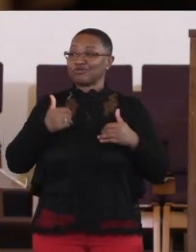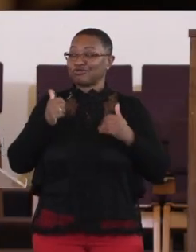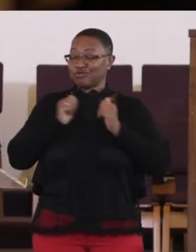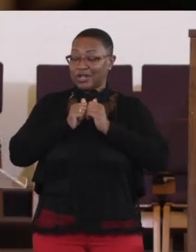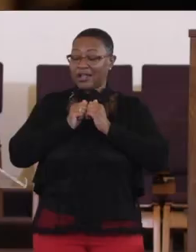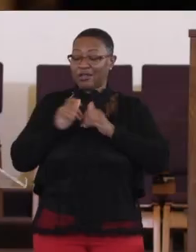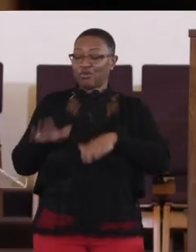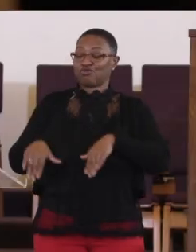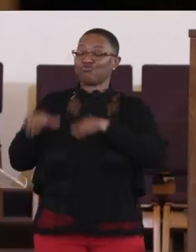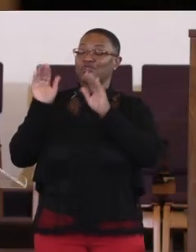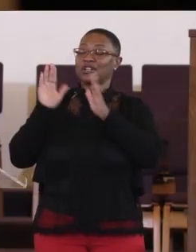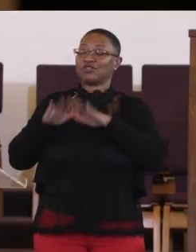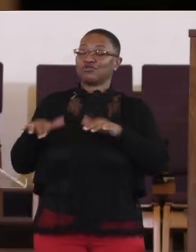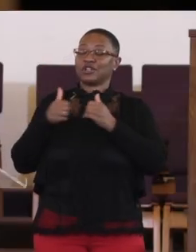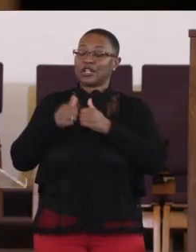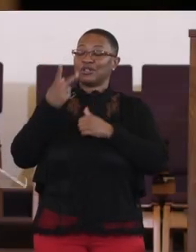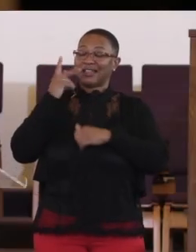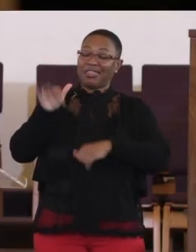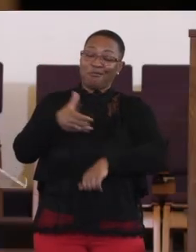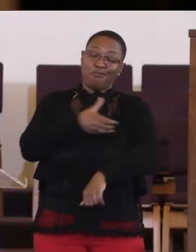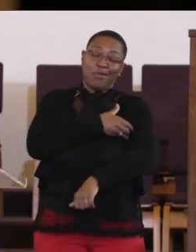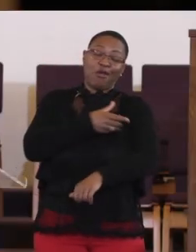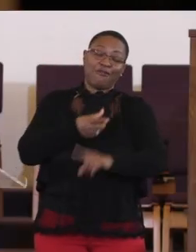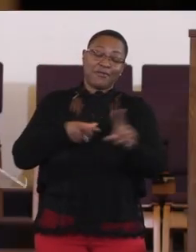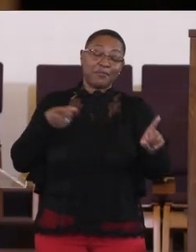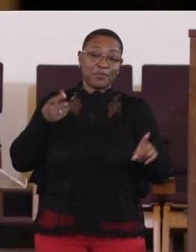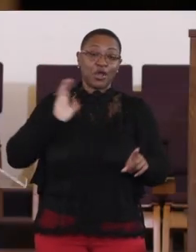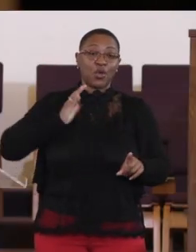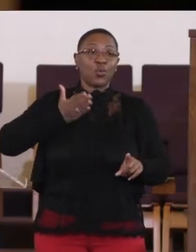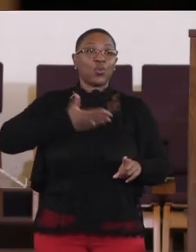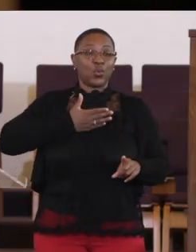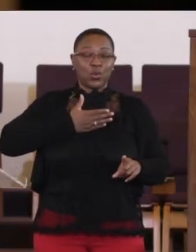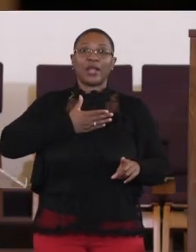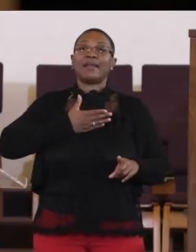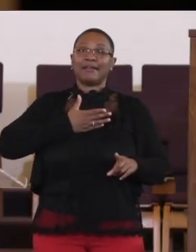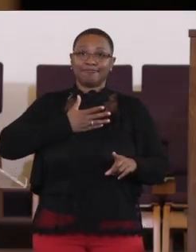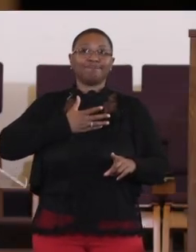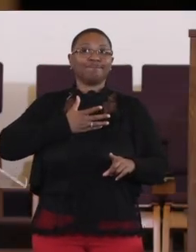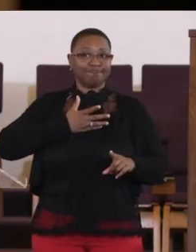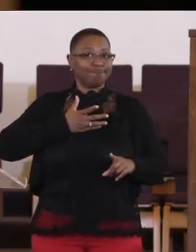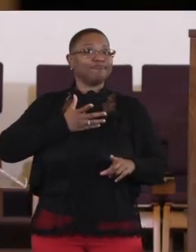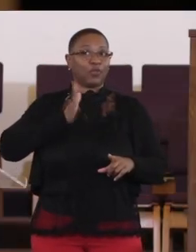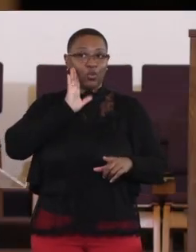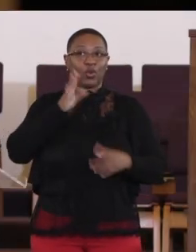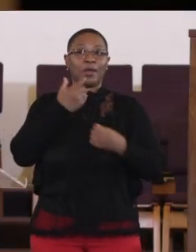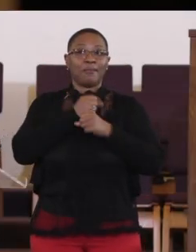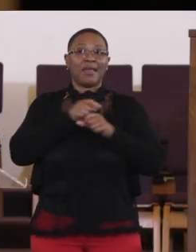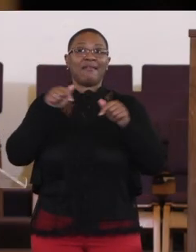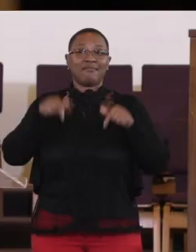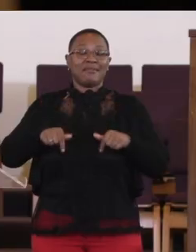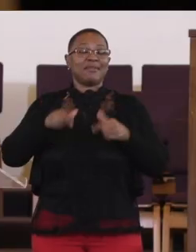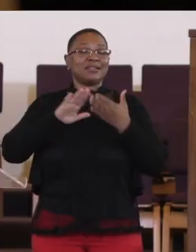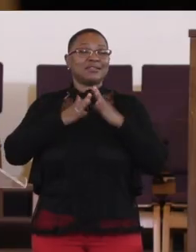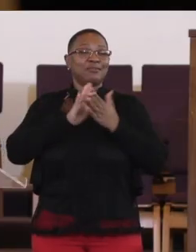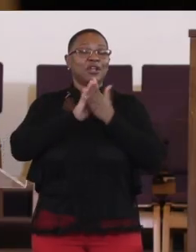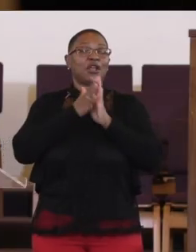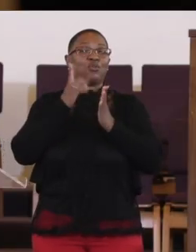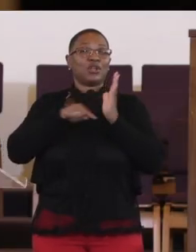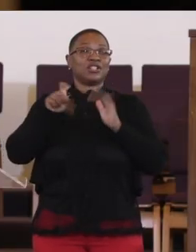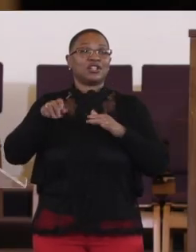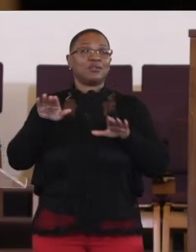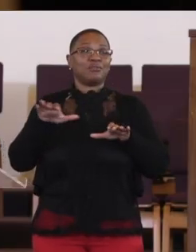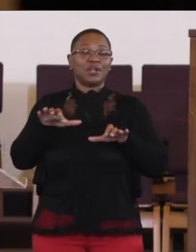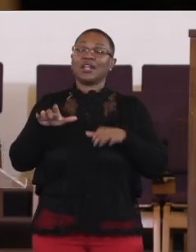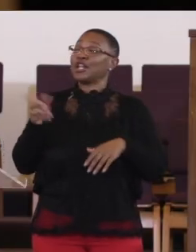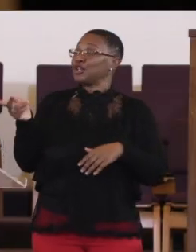that power from. Okay, we are destined to make this city what it is destined to be. So the two of you